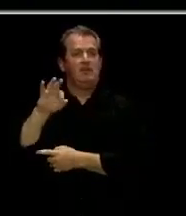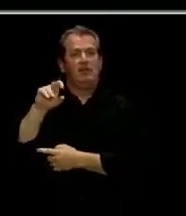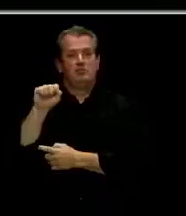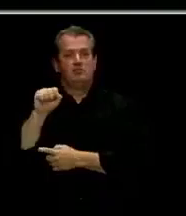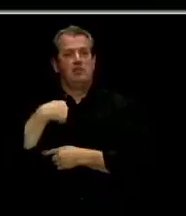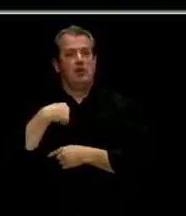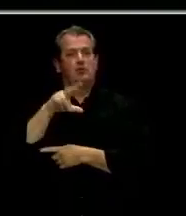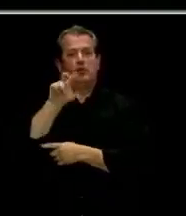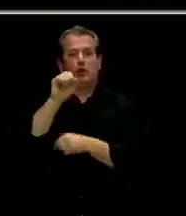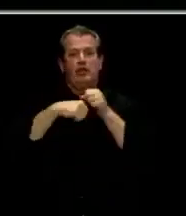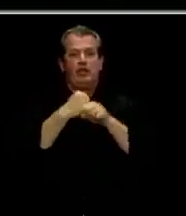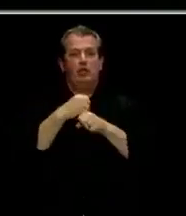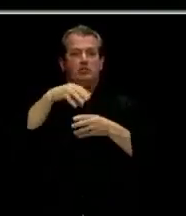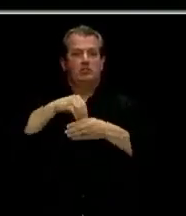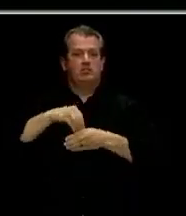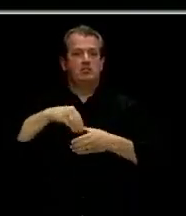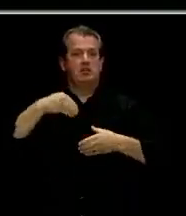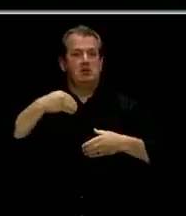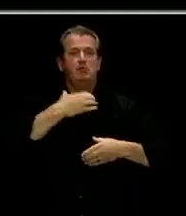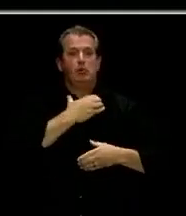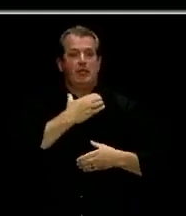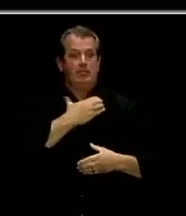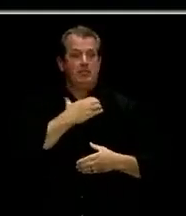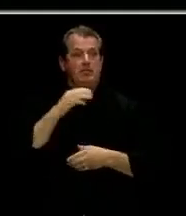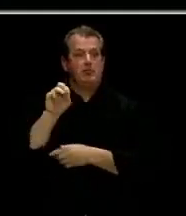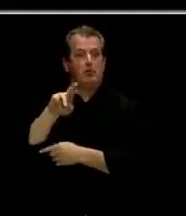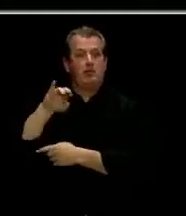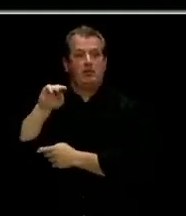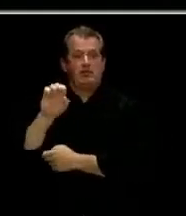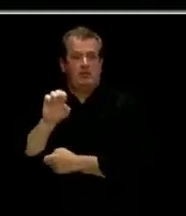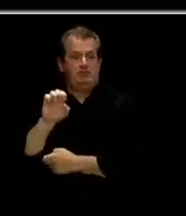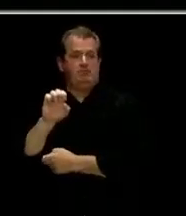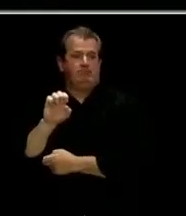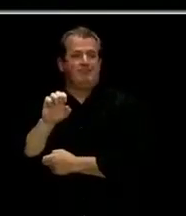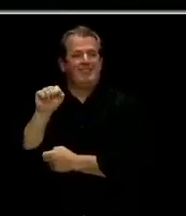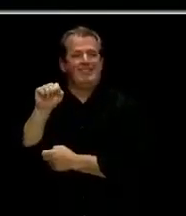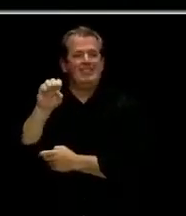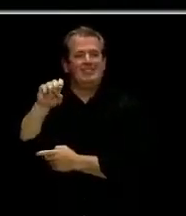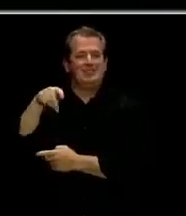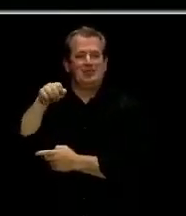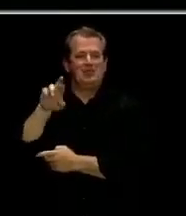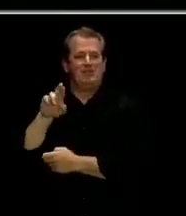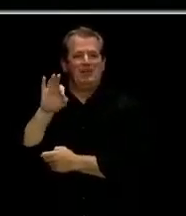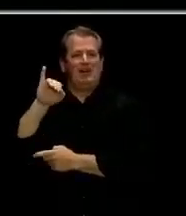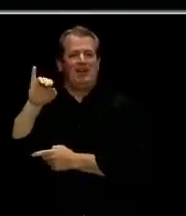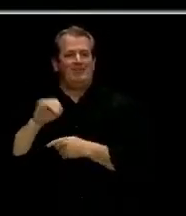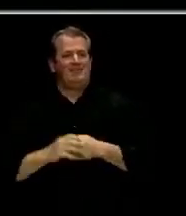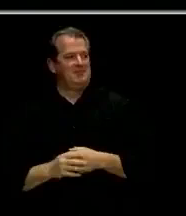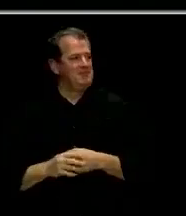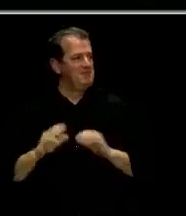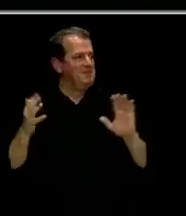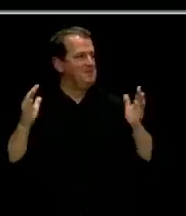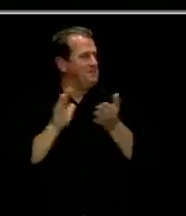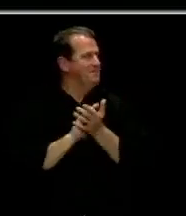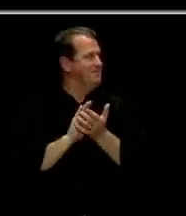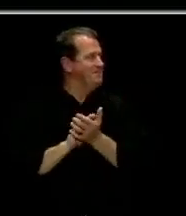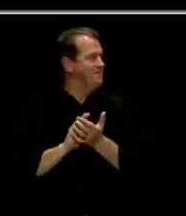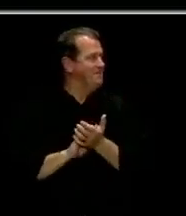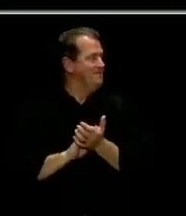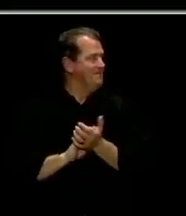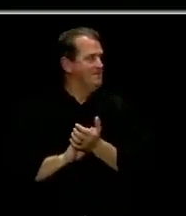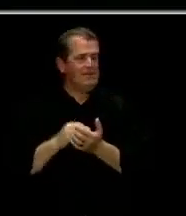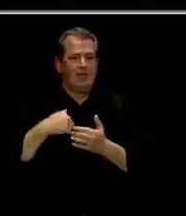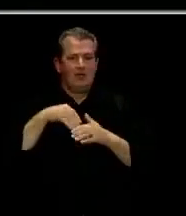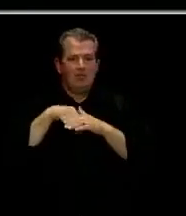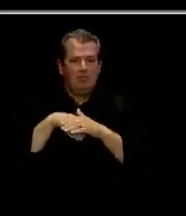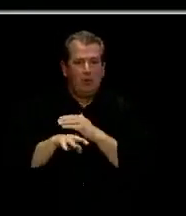Marine, Semper Fidelis Marines, hoorah. Okay, right. Yes, sir. You see him right there. All right. And when I was born